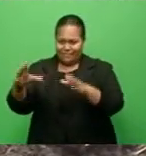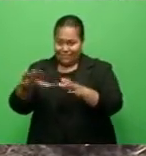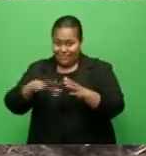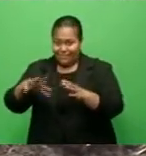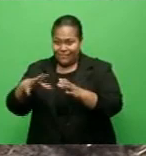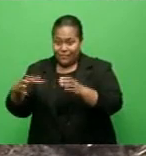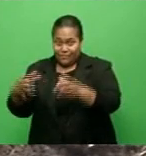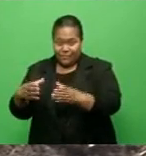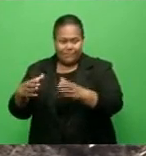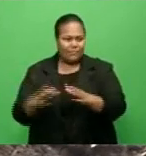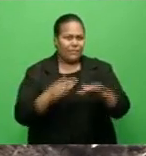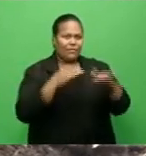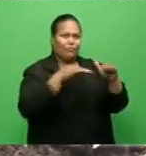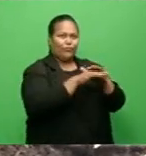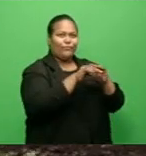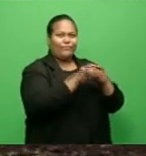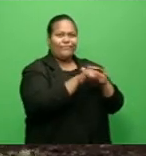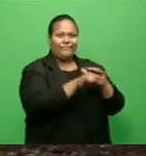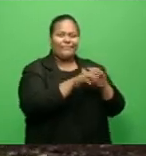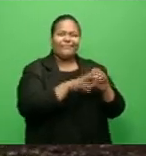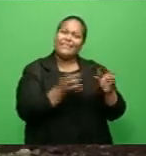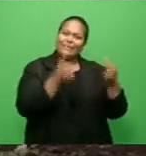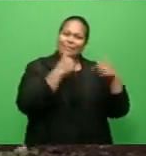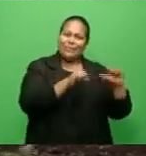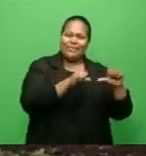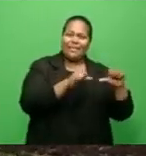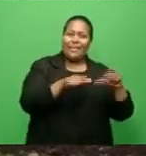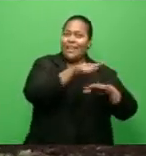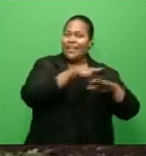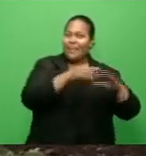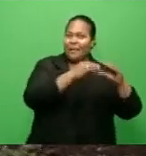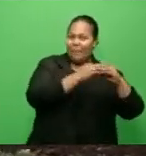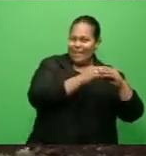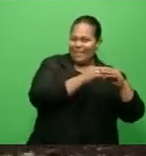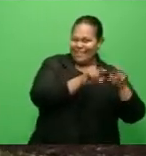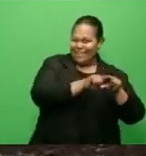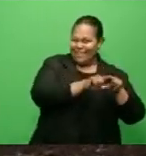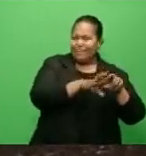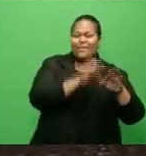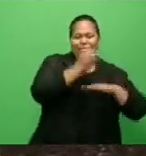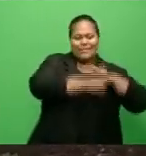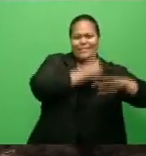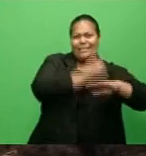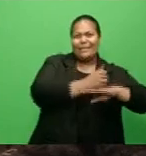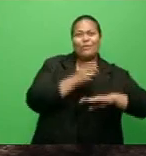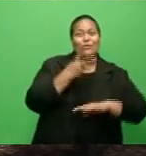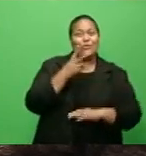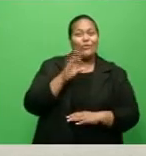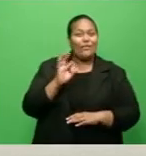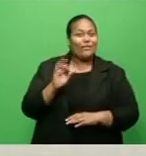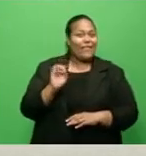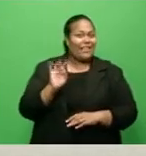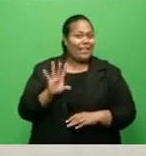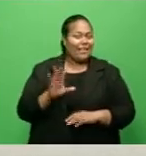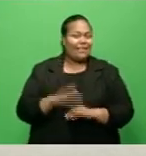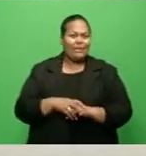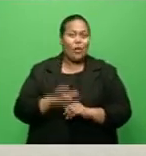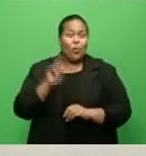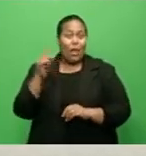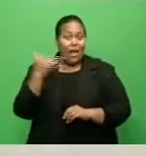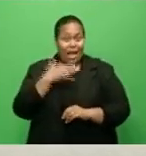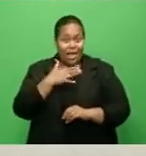10,500 hectares is currently part of the land bank since its inception in 2010, where 100 are